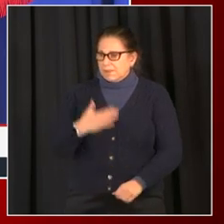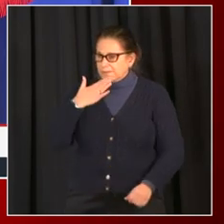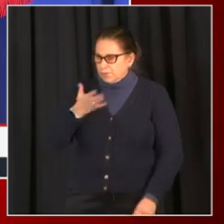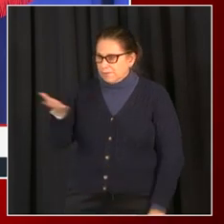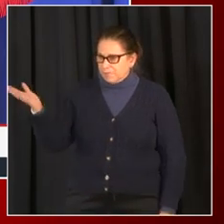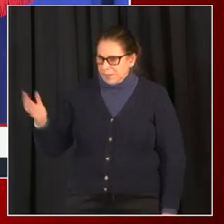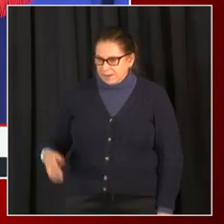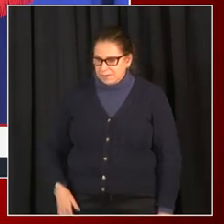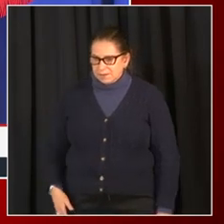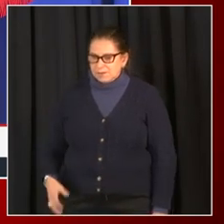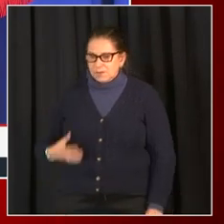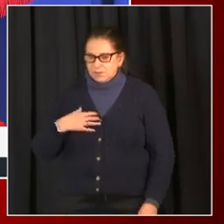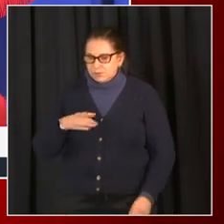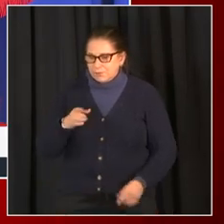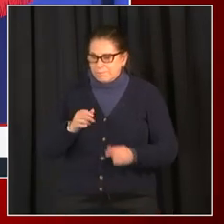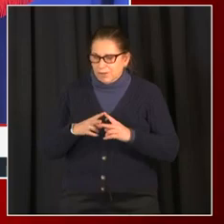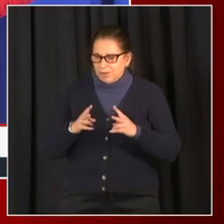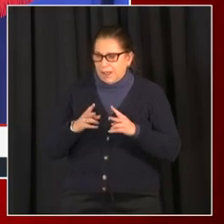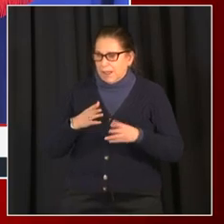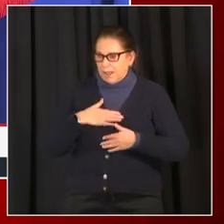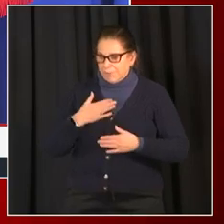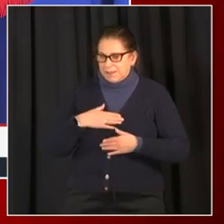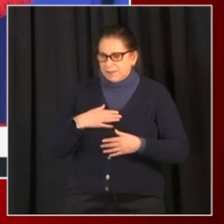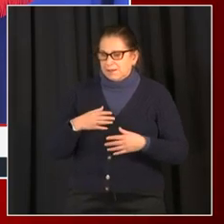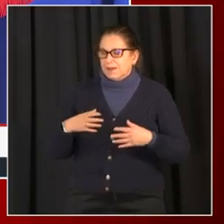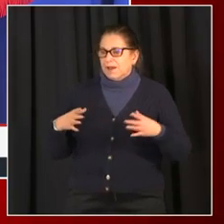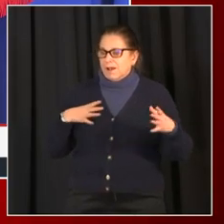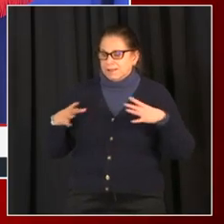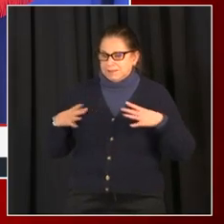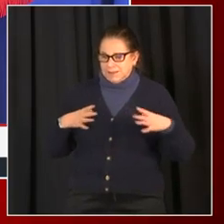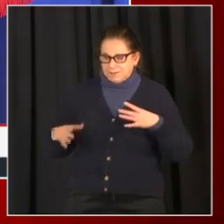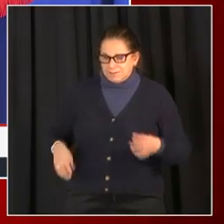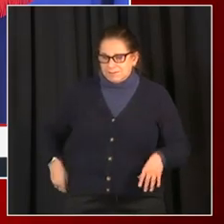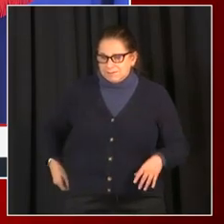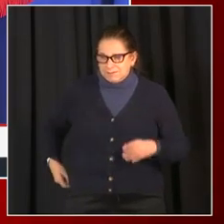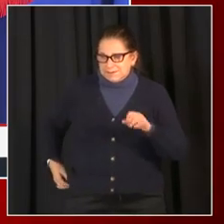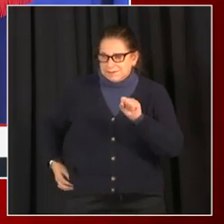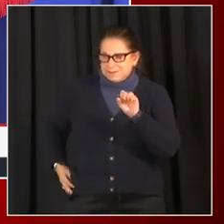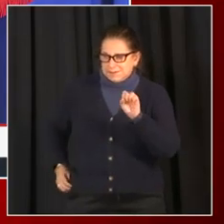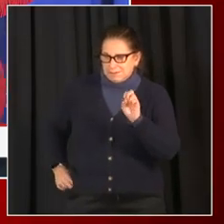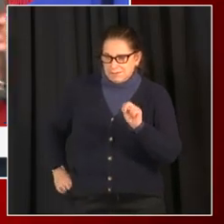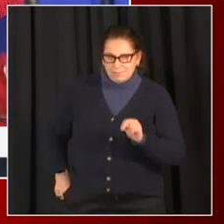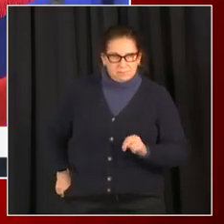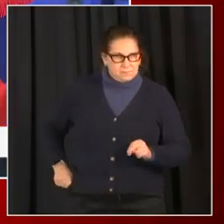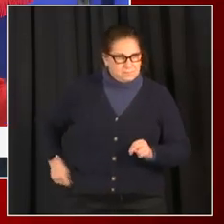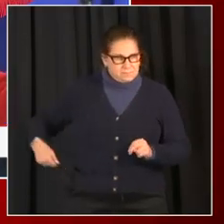I want to wish you a very happy holiday season.